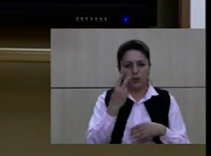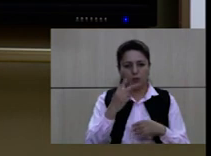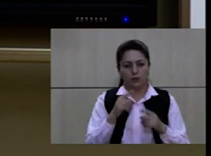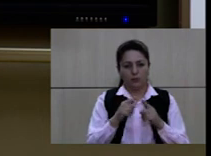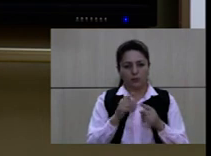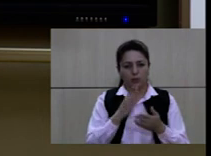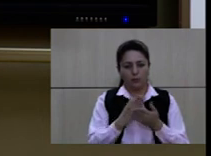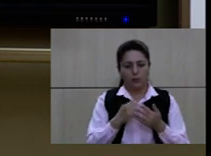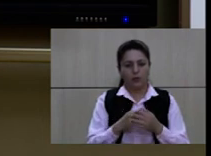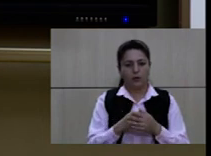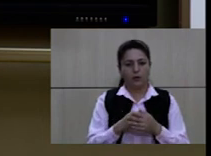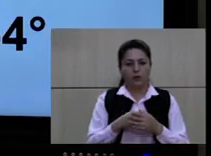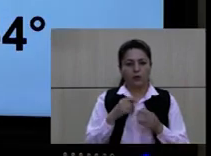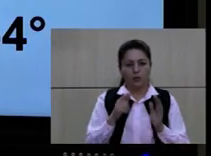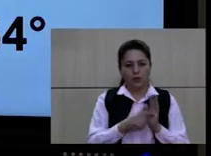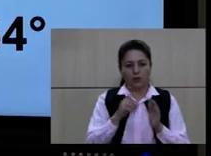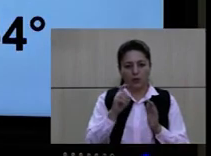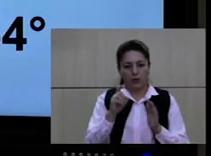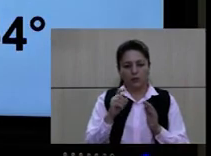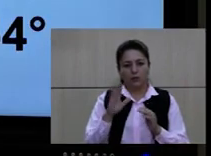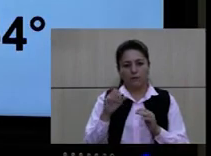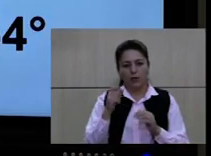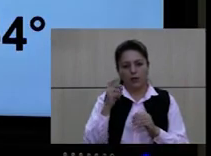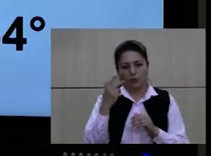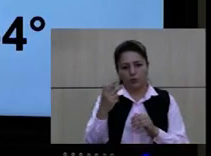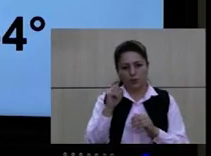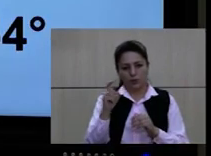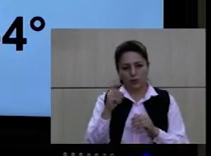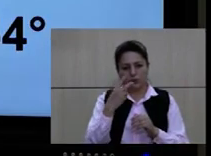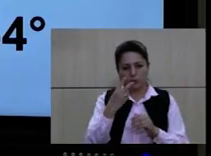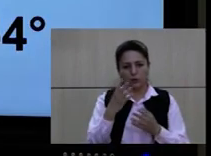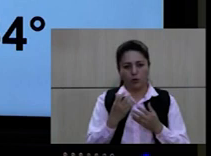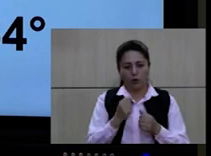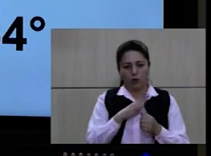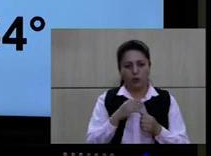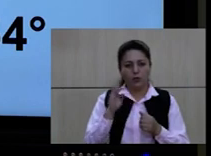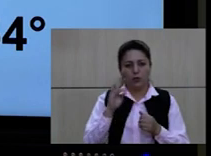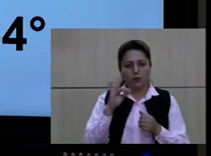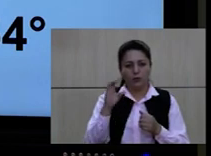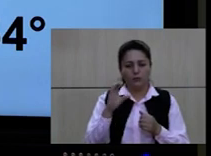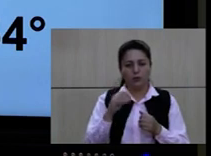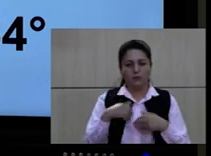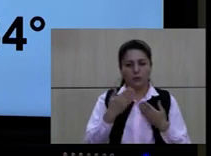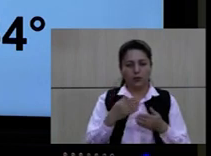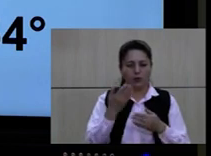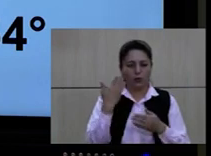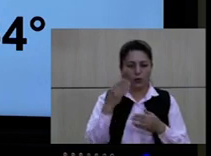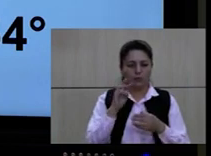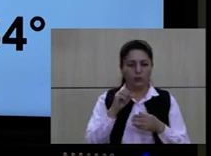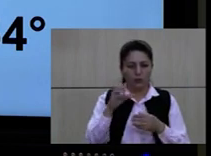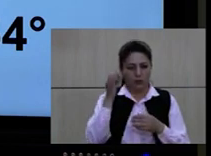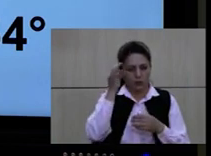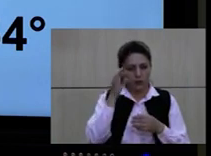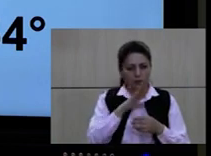burchak 7x va 3x ko'rinishida oldik. Nisbat berilganda avvalgi masallarda ham sizlarga